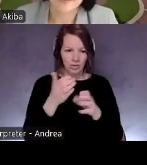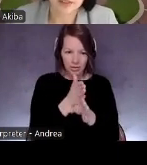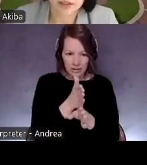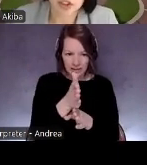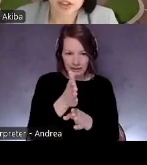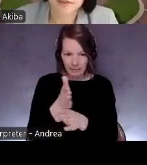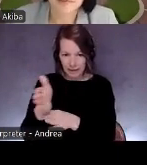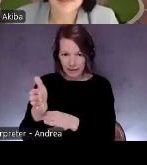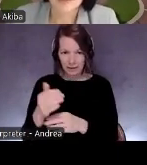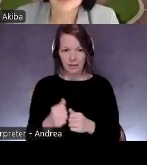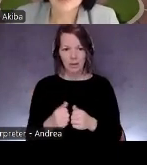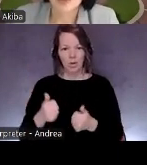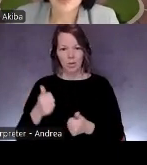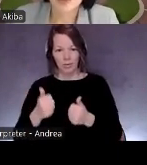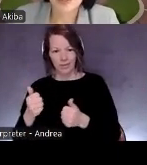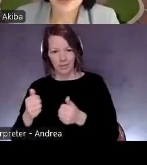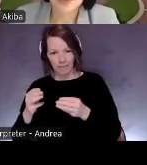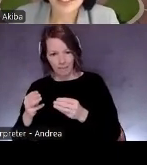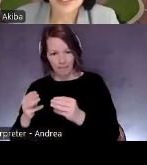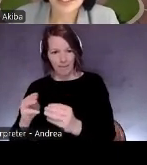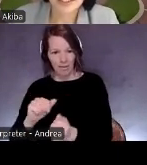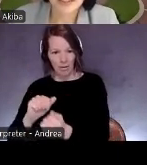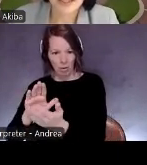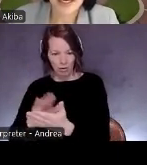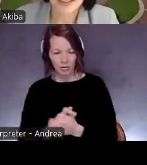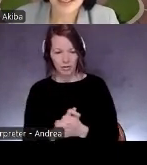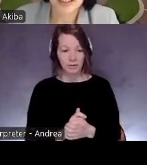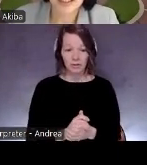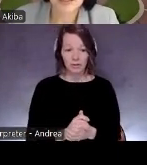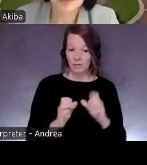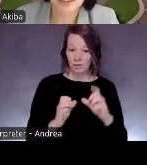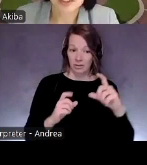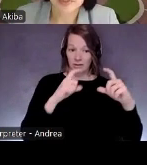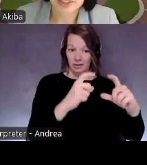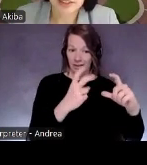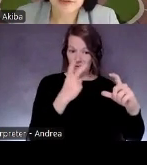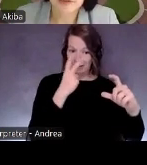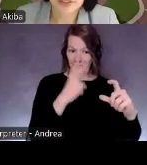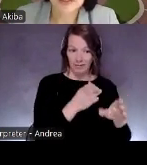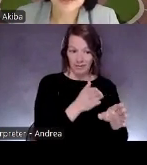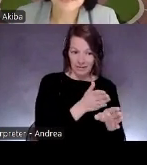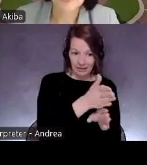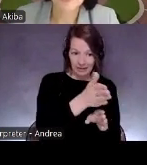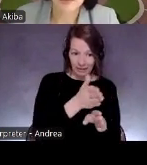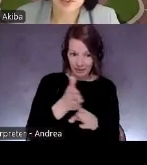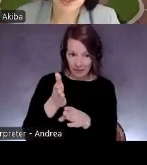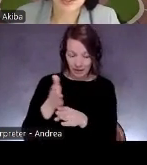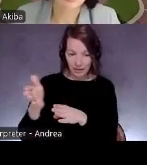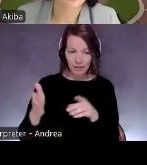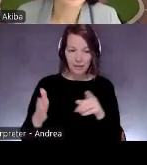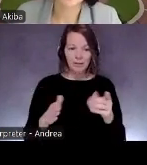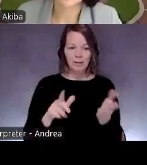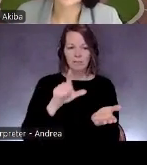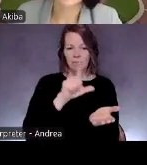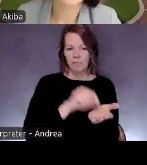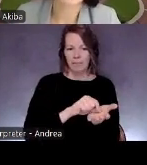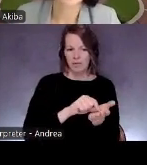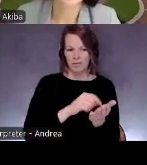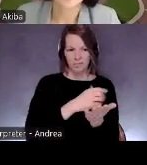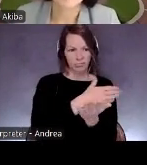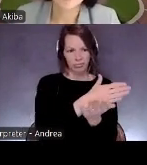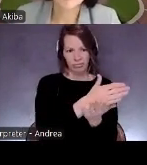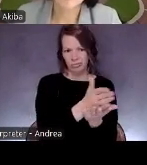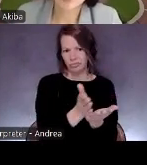and methodology. So here you can see that in terms of disciplinary fields, we publish in all the